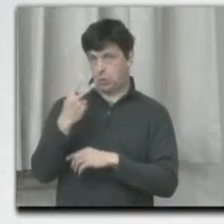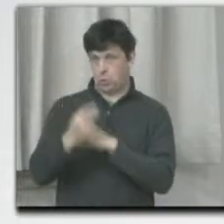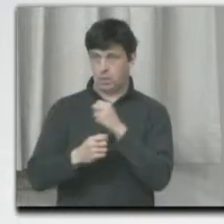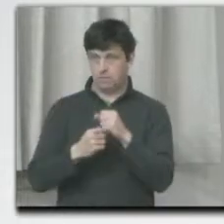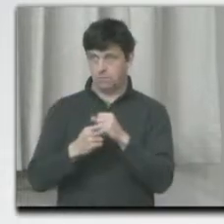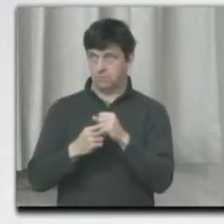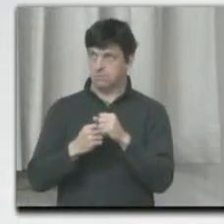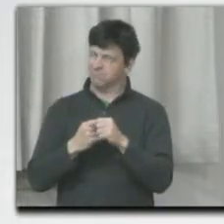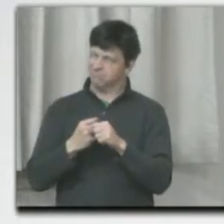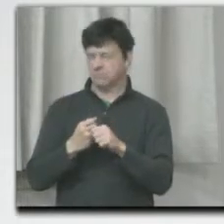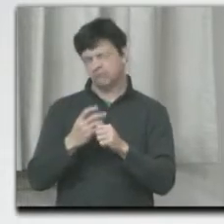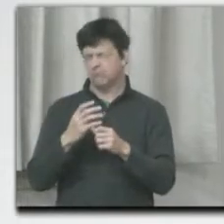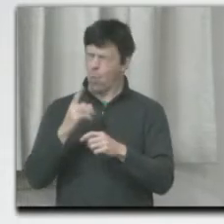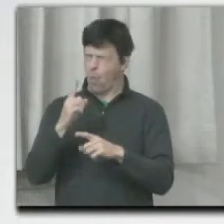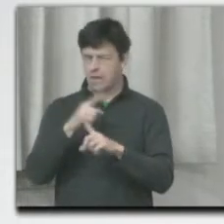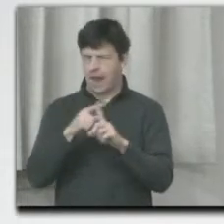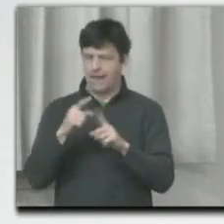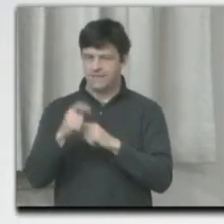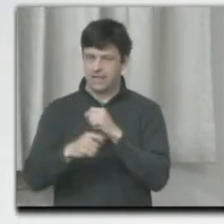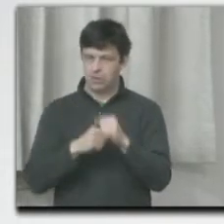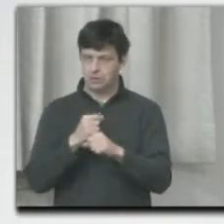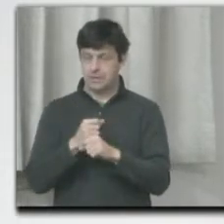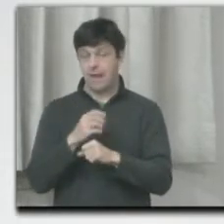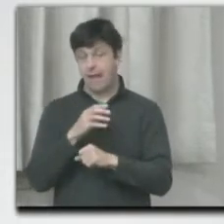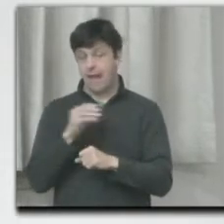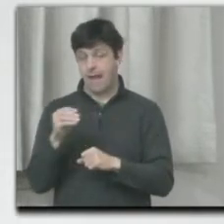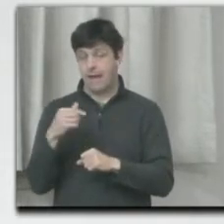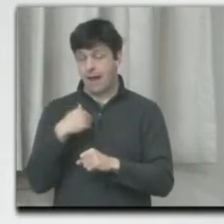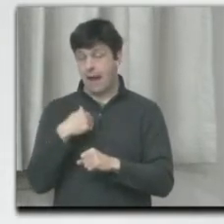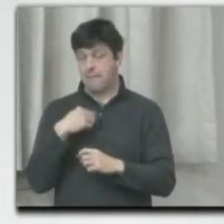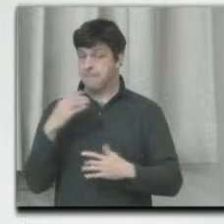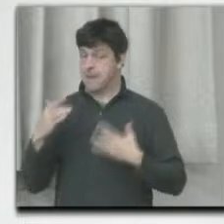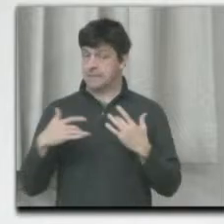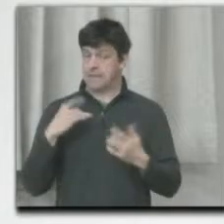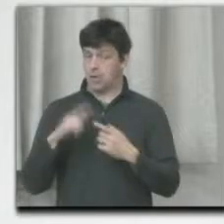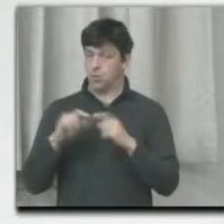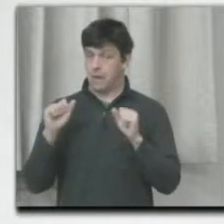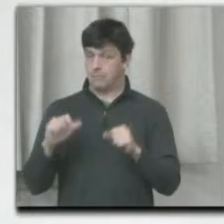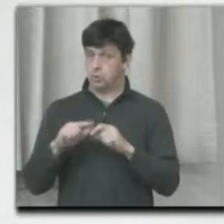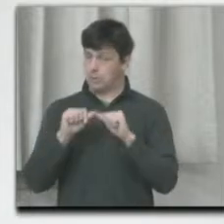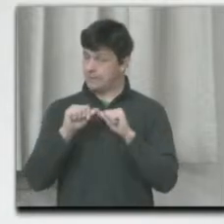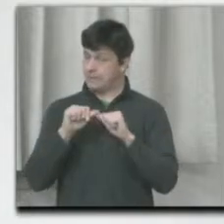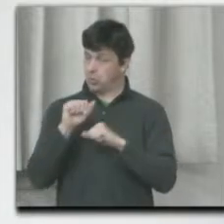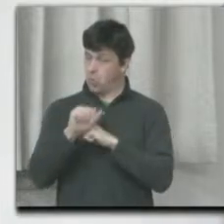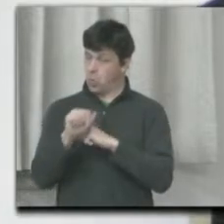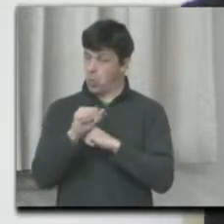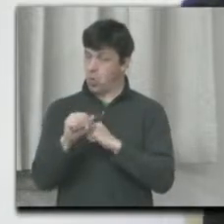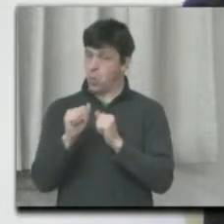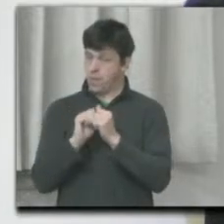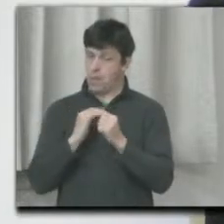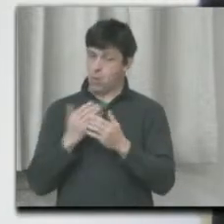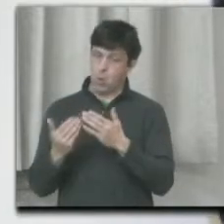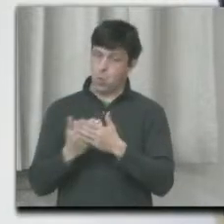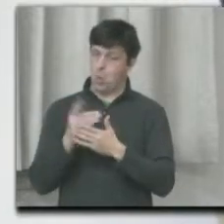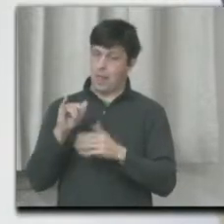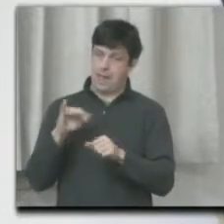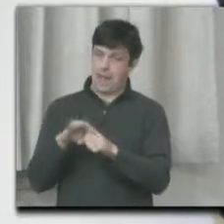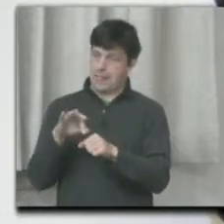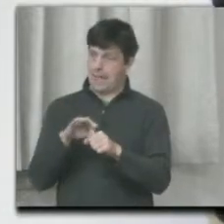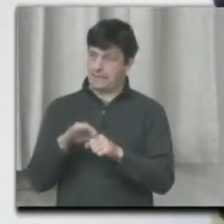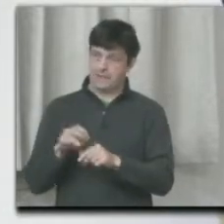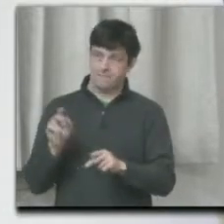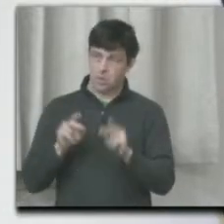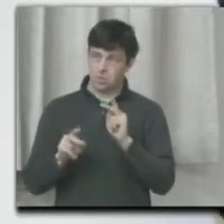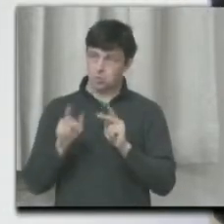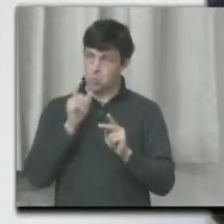years, well, 1.5 years. And I am excited to be able to continue the work and work with our newly elected folks